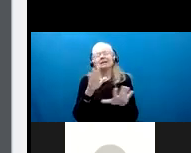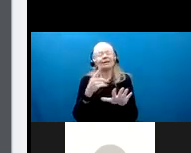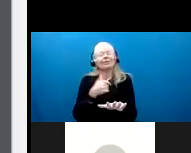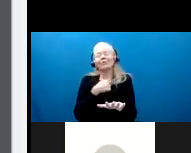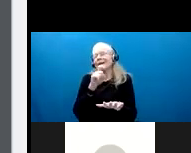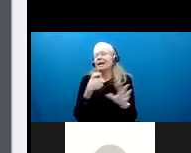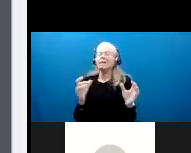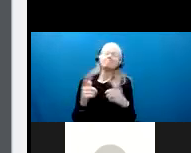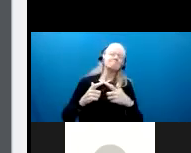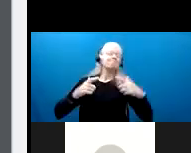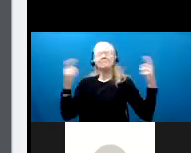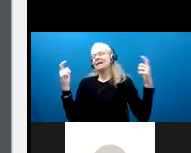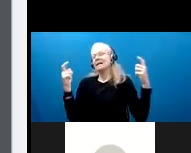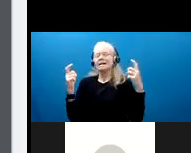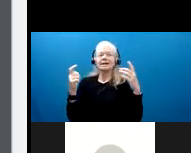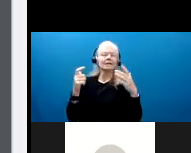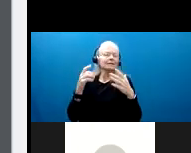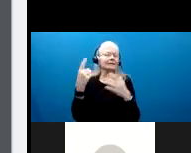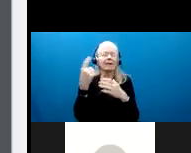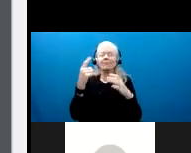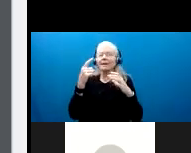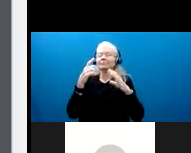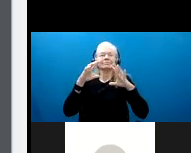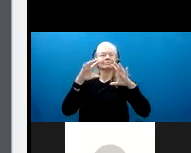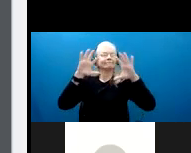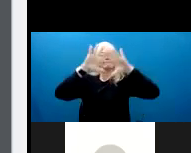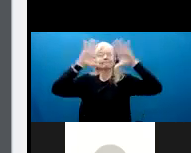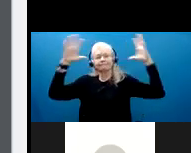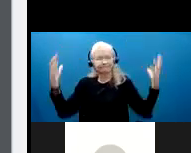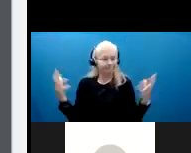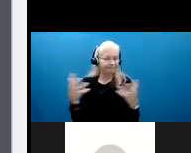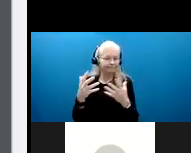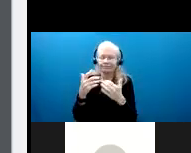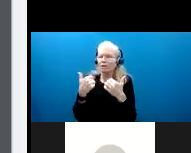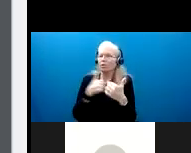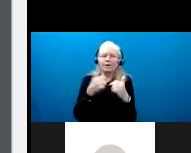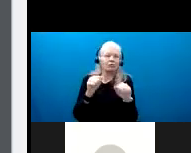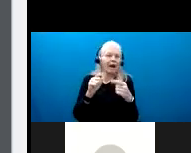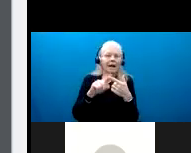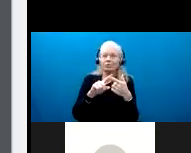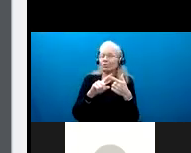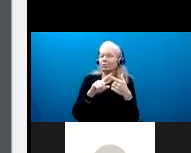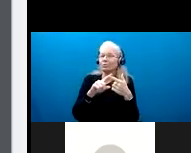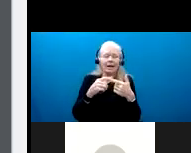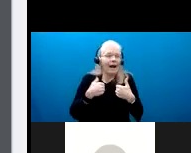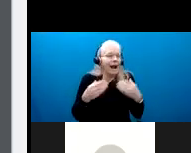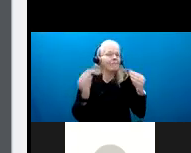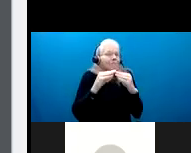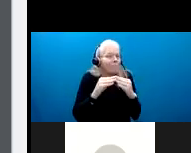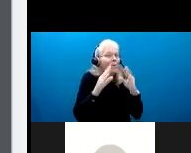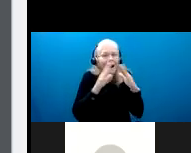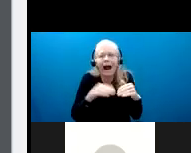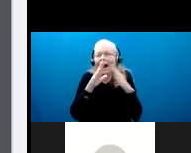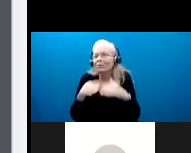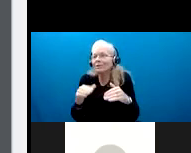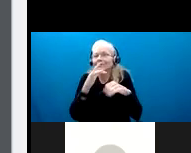strategy or very big picture strategy on trying to generate affordable and middle income housing, we're spending an awful lot of time